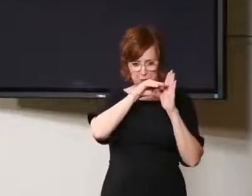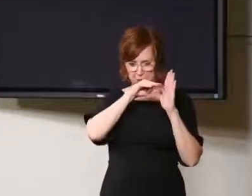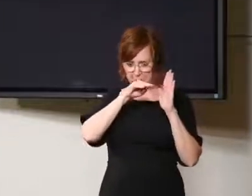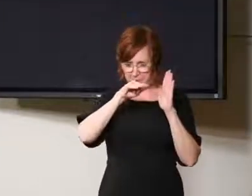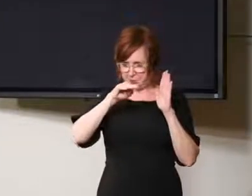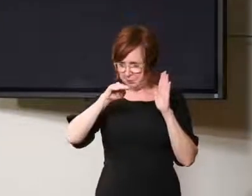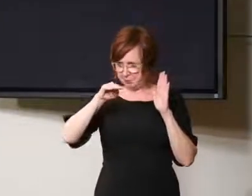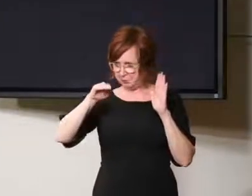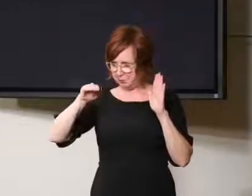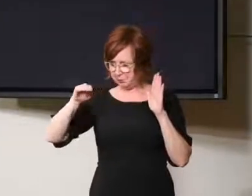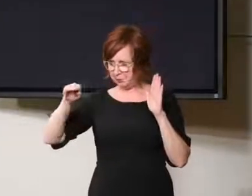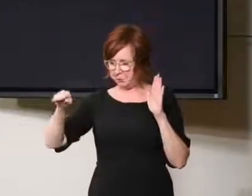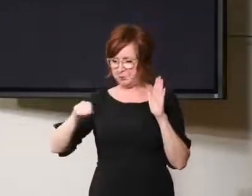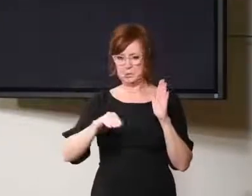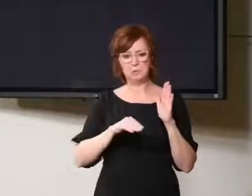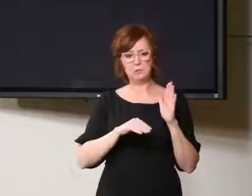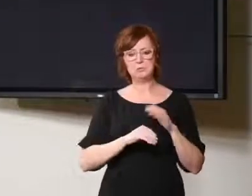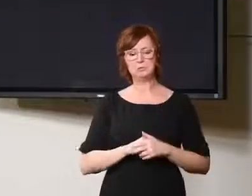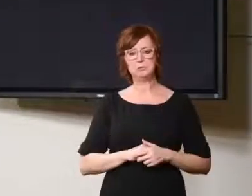these public health